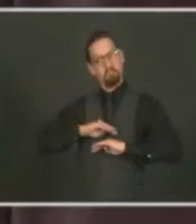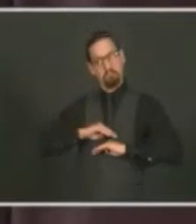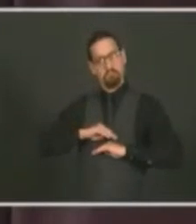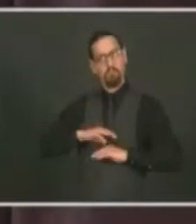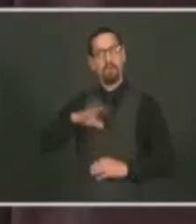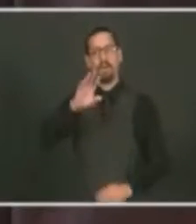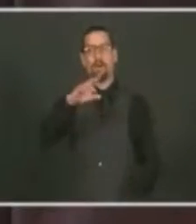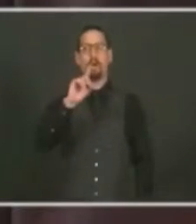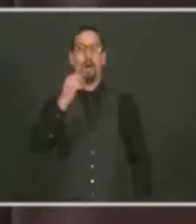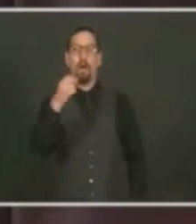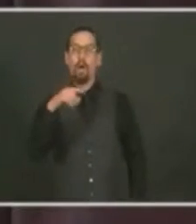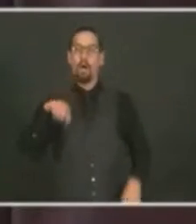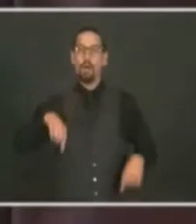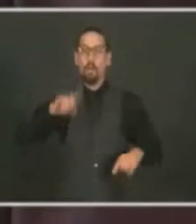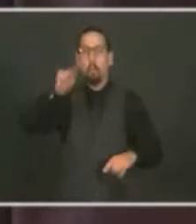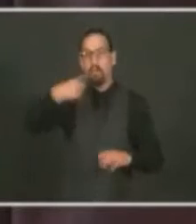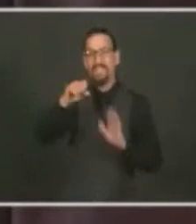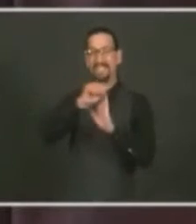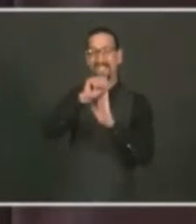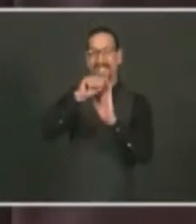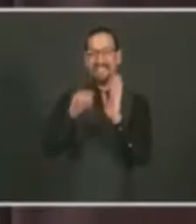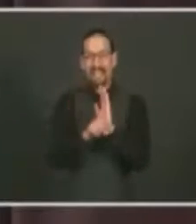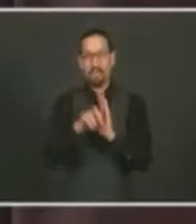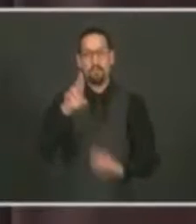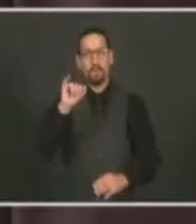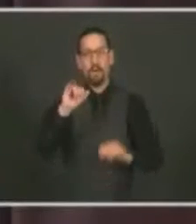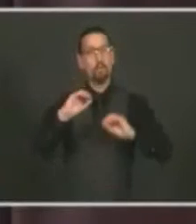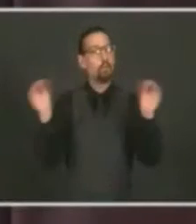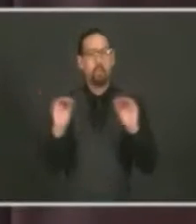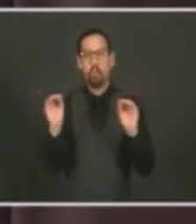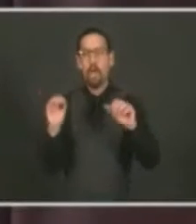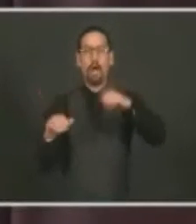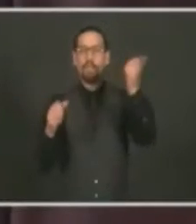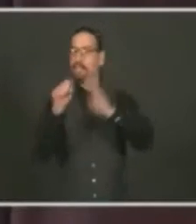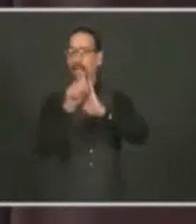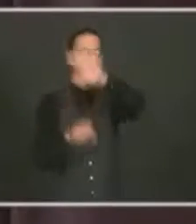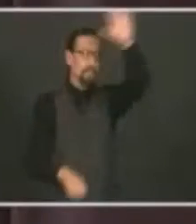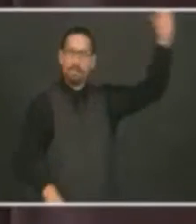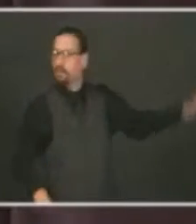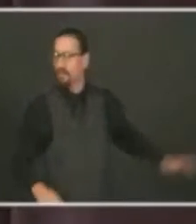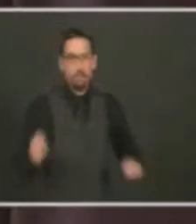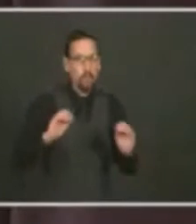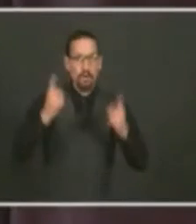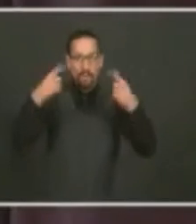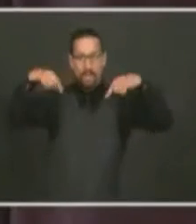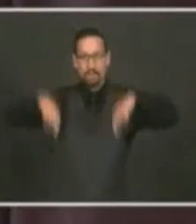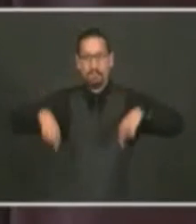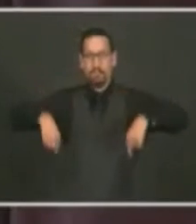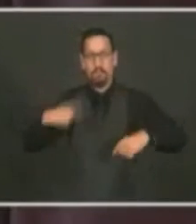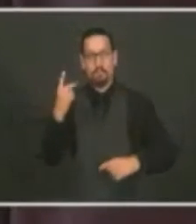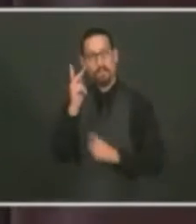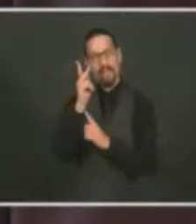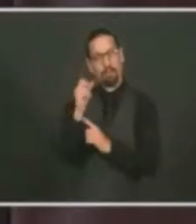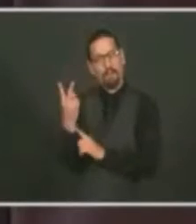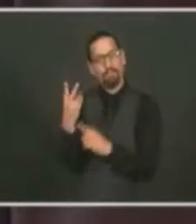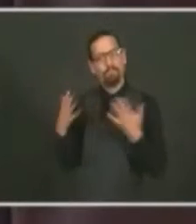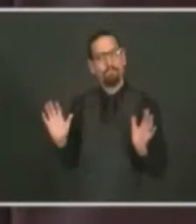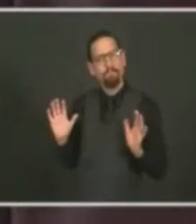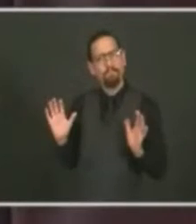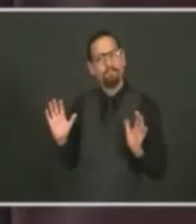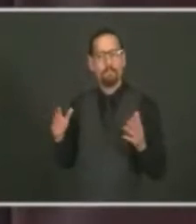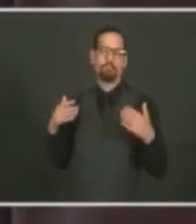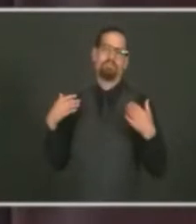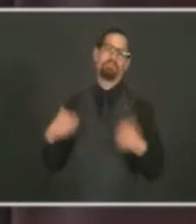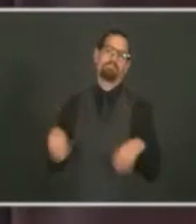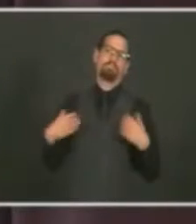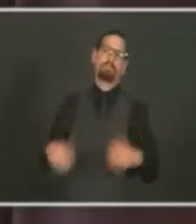identifying positive cases, getting them into isolation, doing contact tracing, and at this point, we're not seeing any